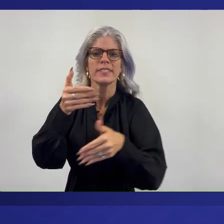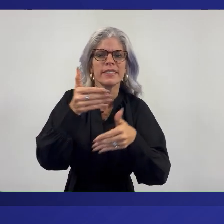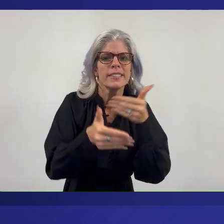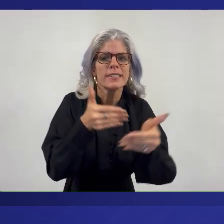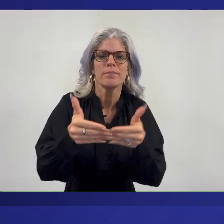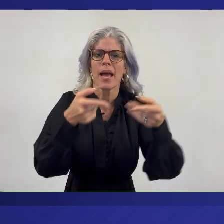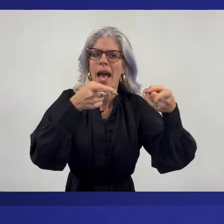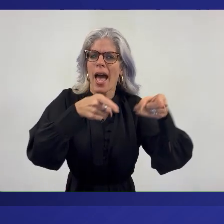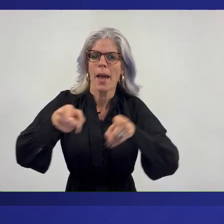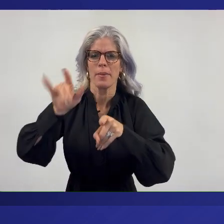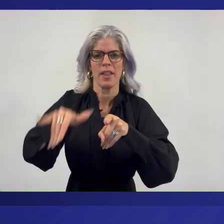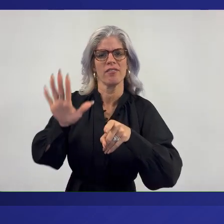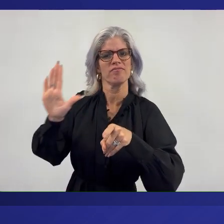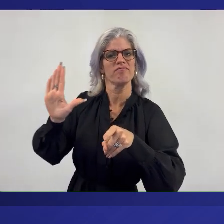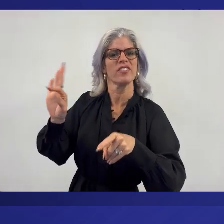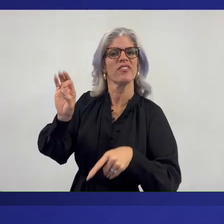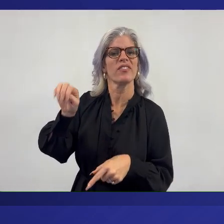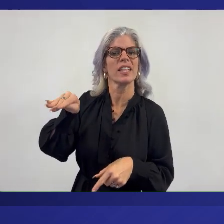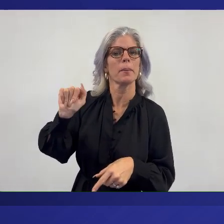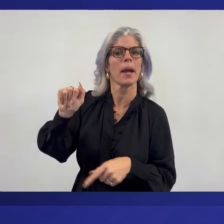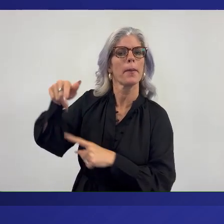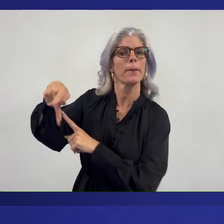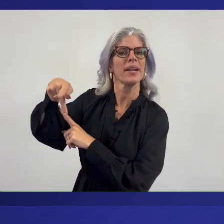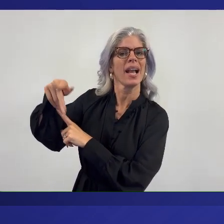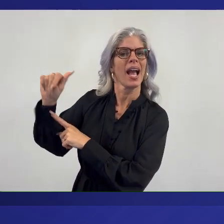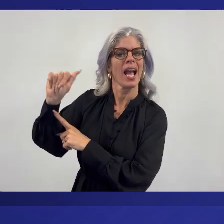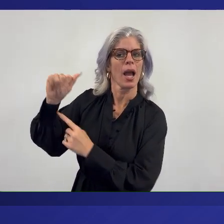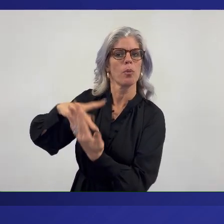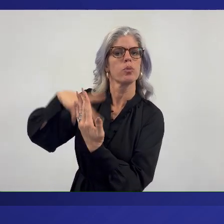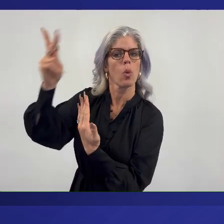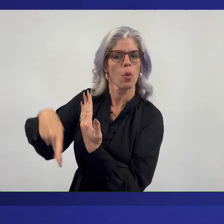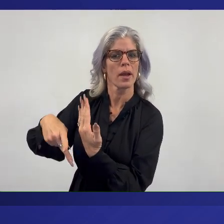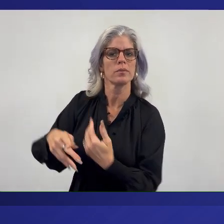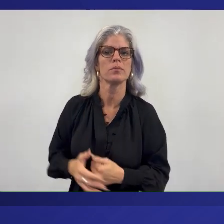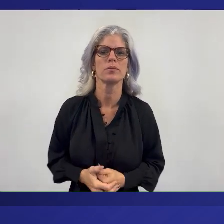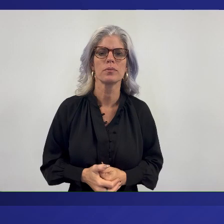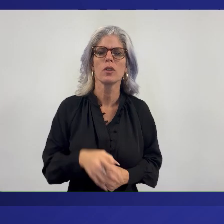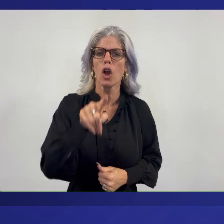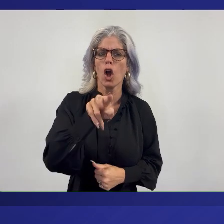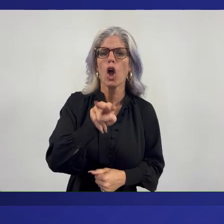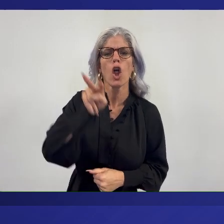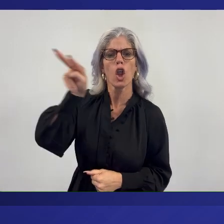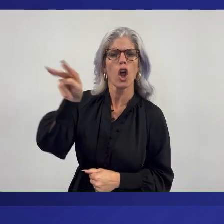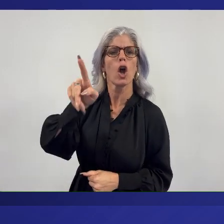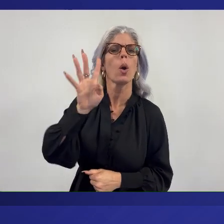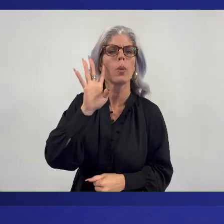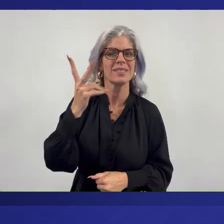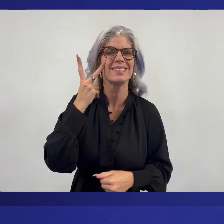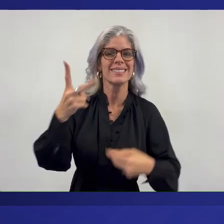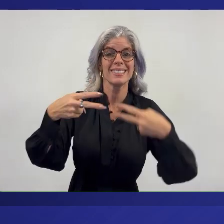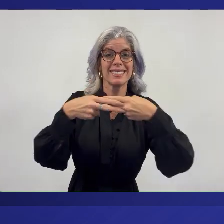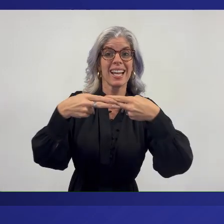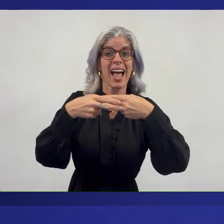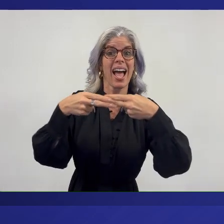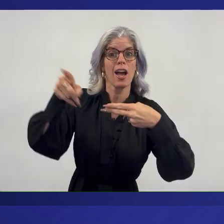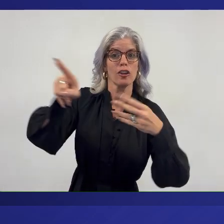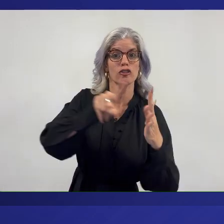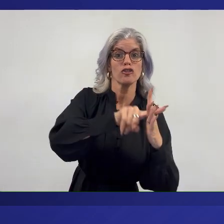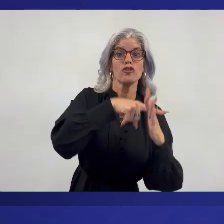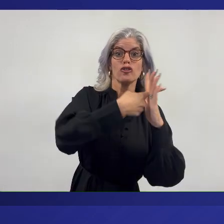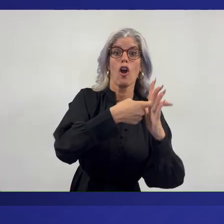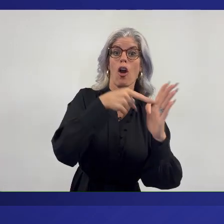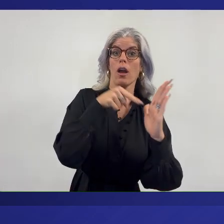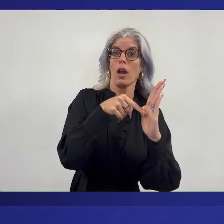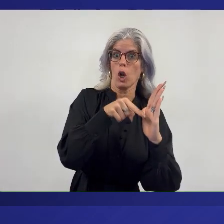you see that you, the applicant, the state of Florida, the recipient, and FEMA all have a role in the program